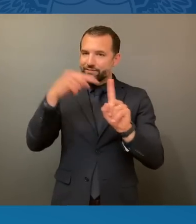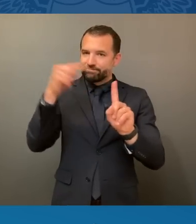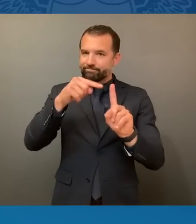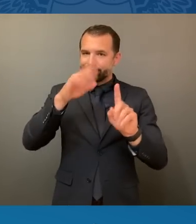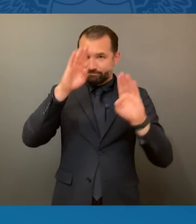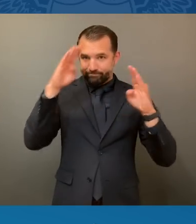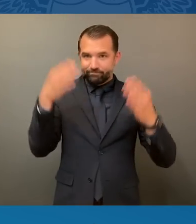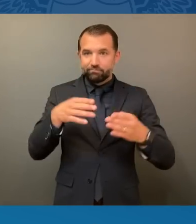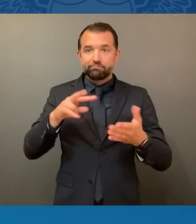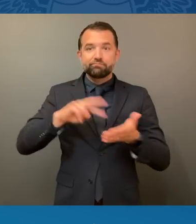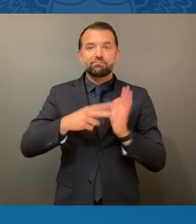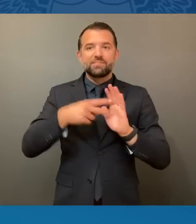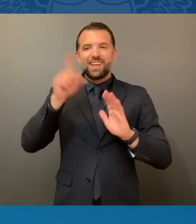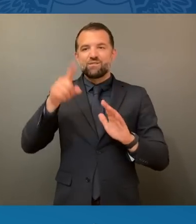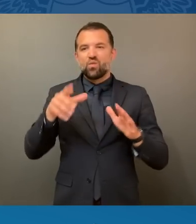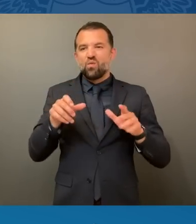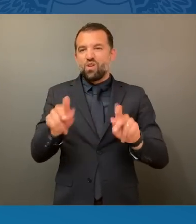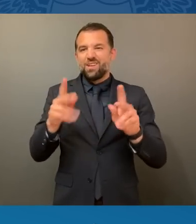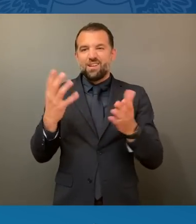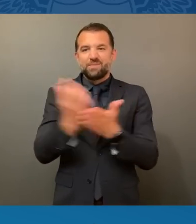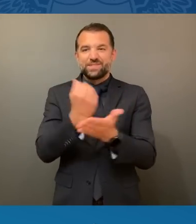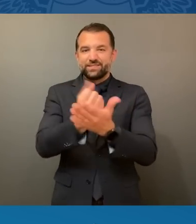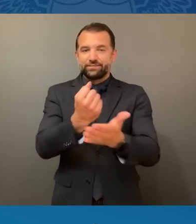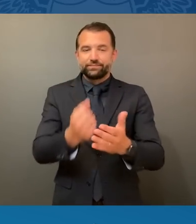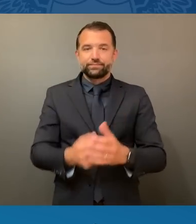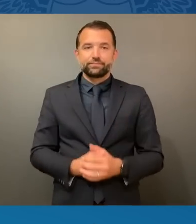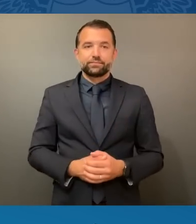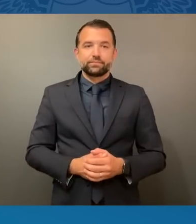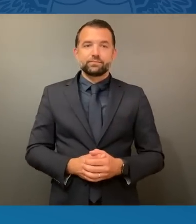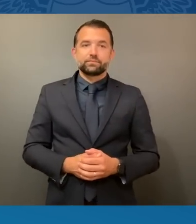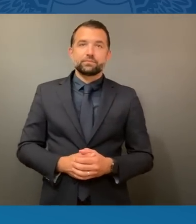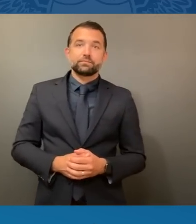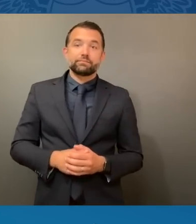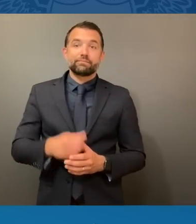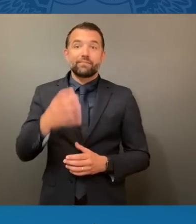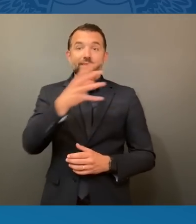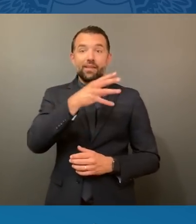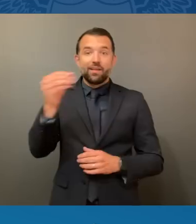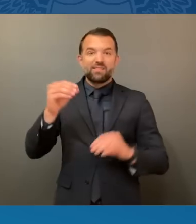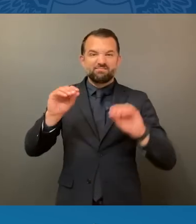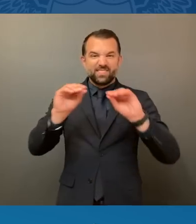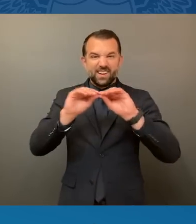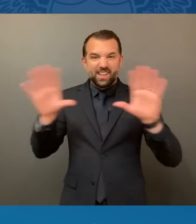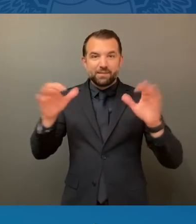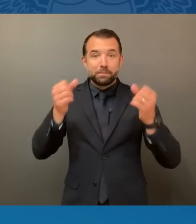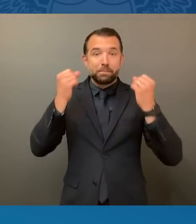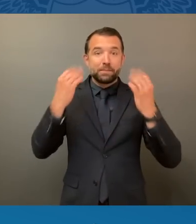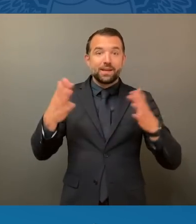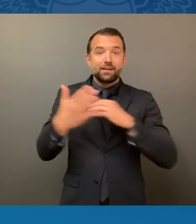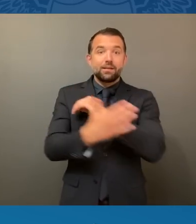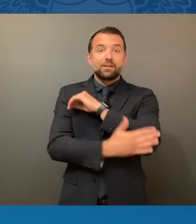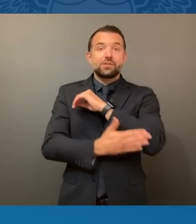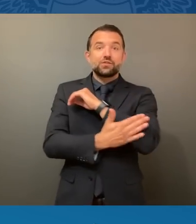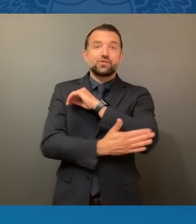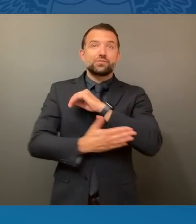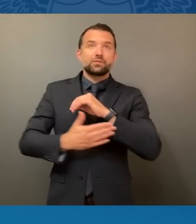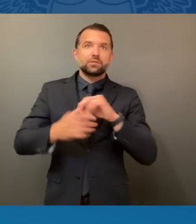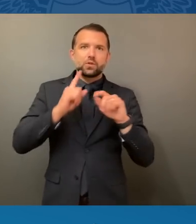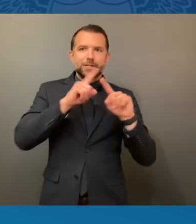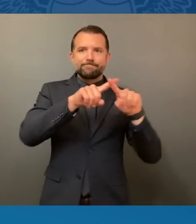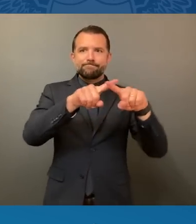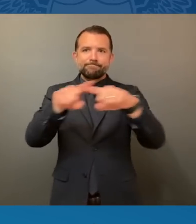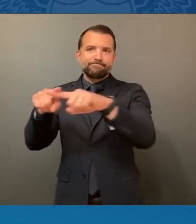also increasingly, it's so obvious these days, how interconnected and interdependent nations are. Yes. And so